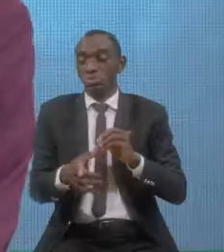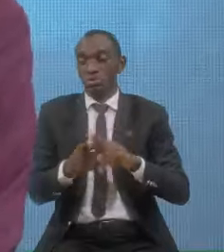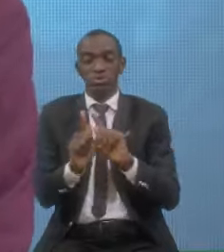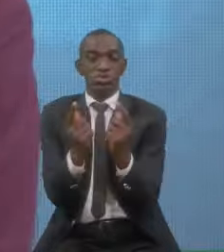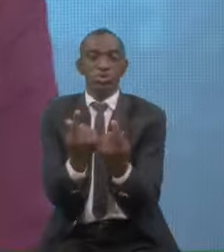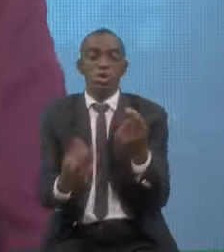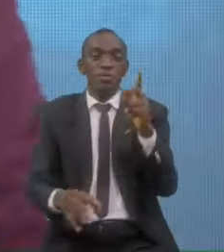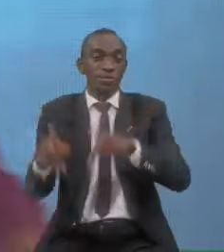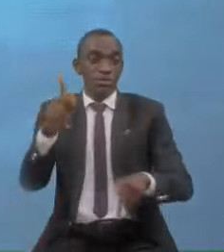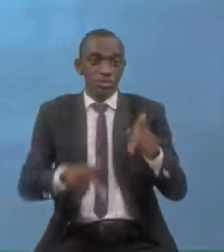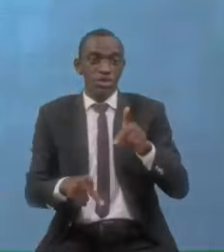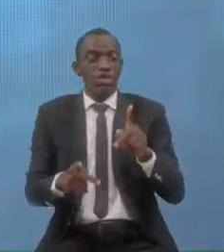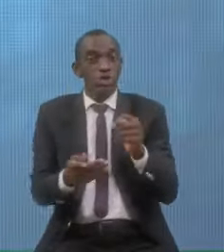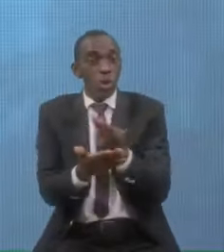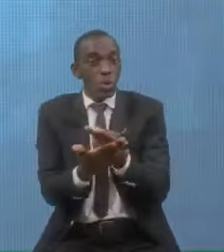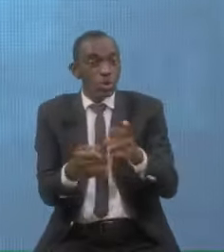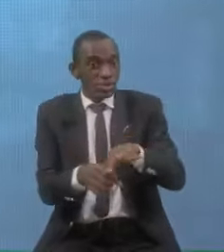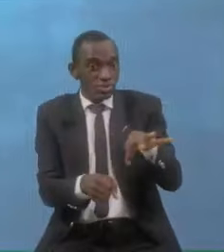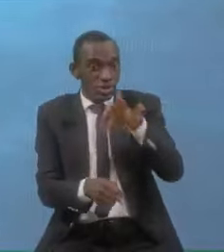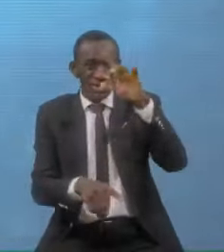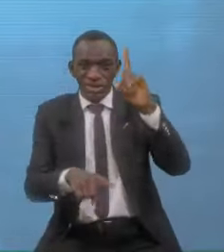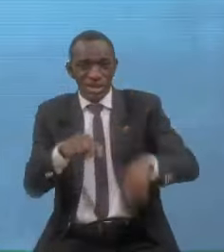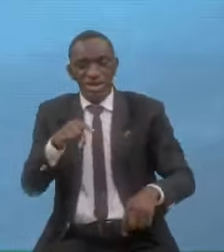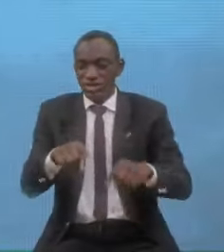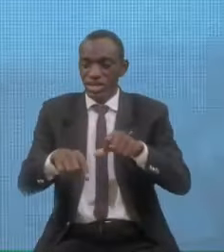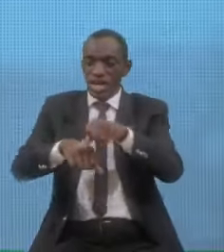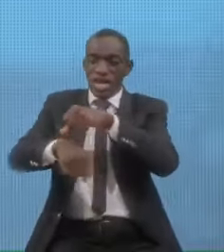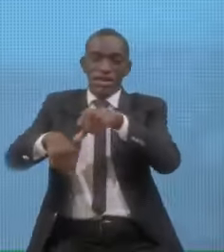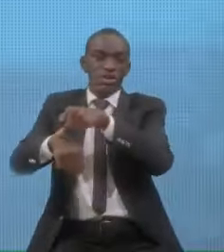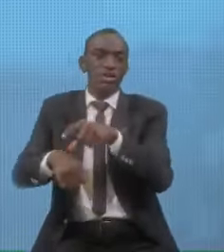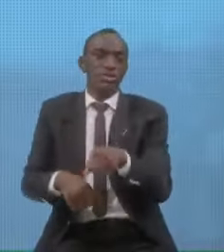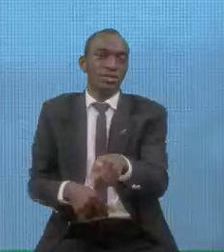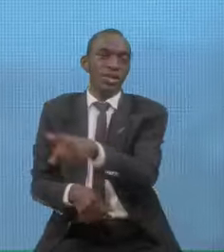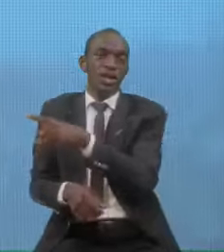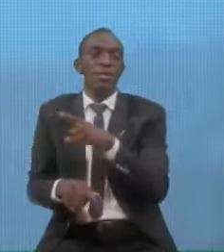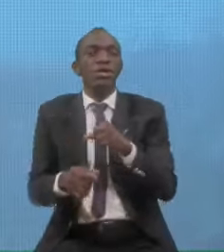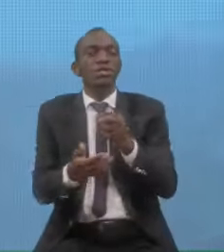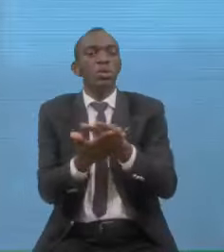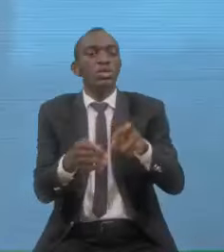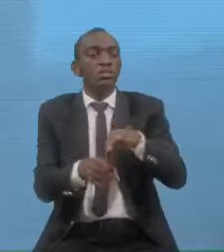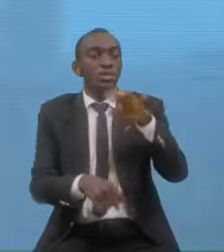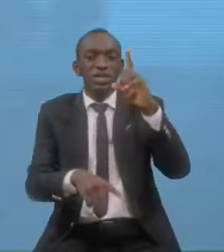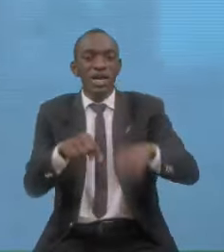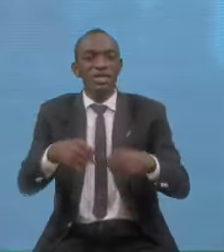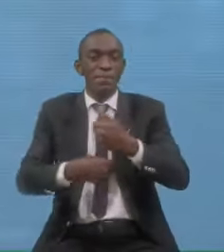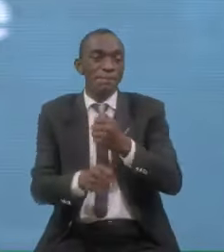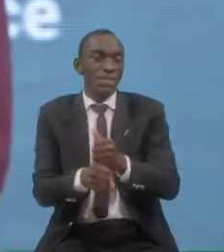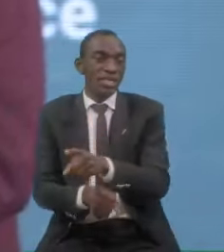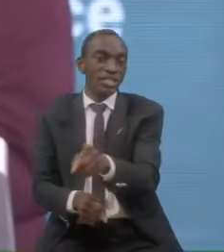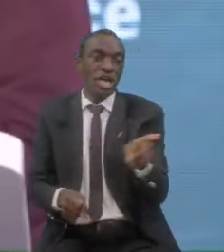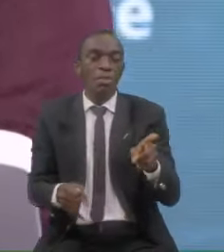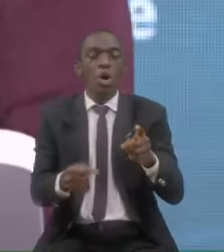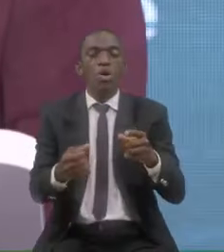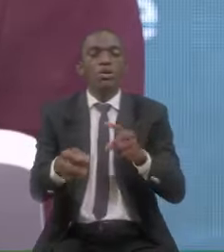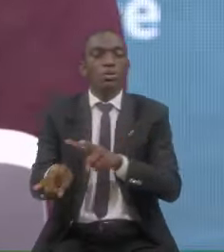Ghost cannot anoint them and cannot make them overseers of the church.